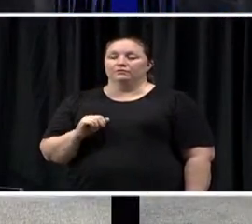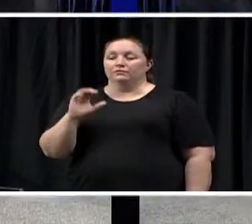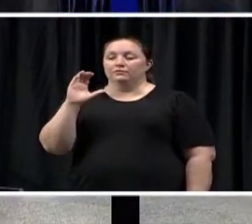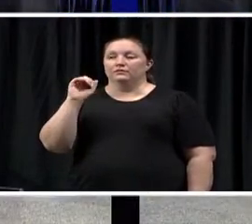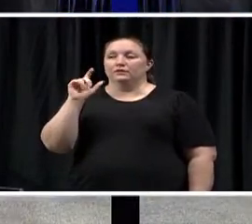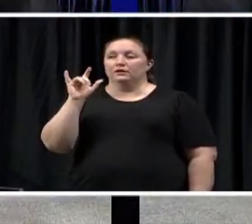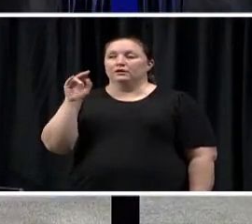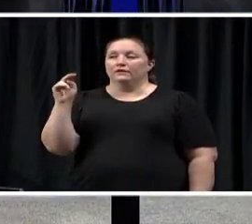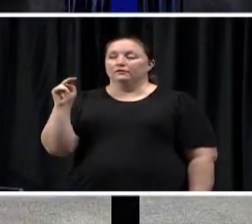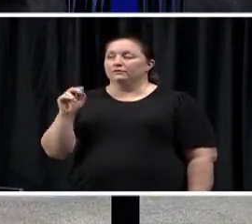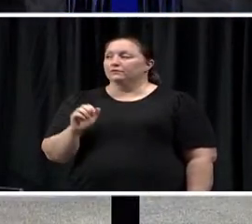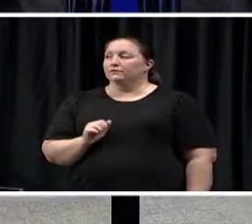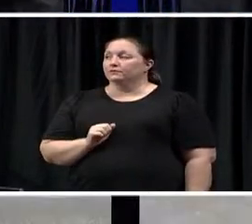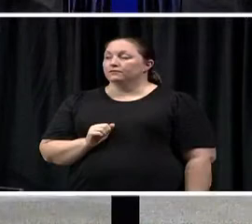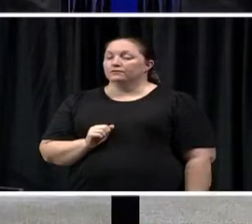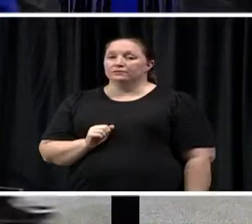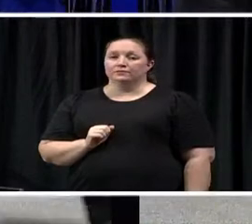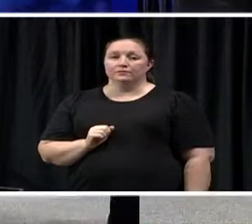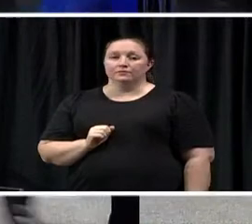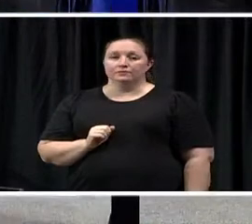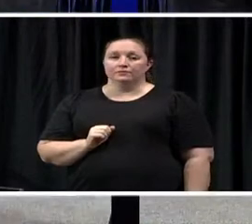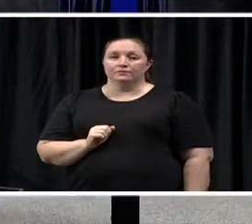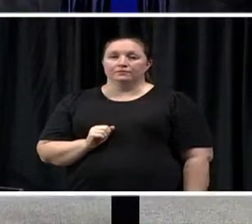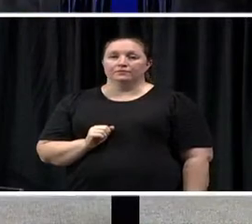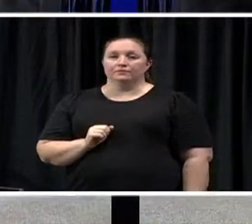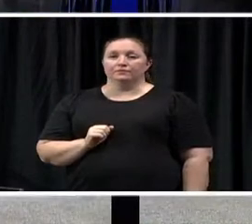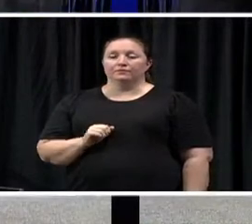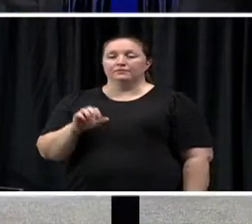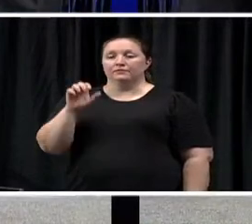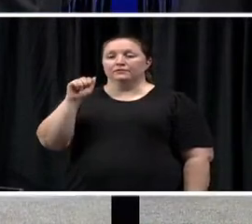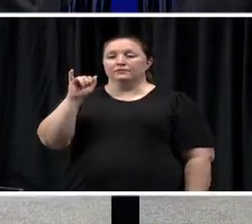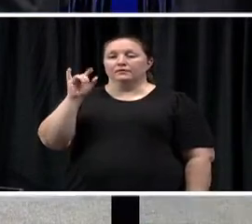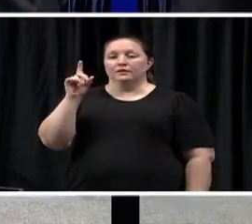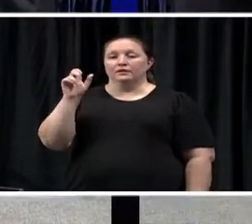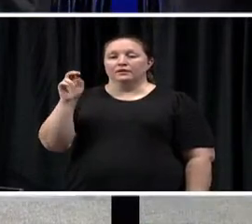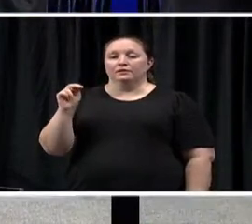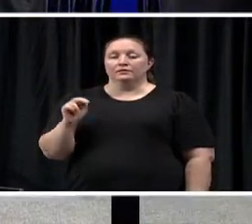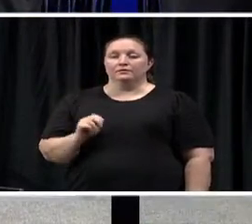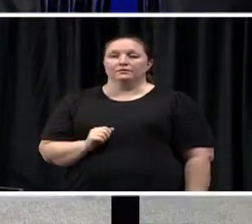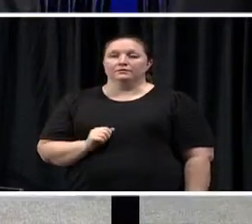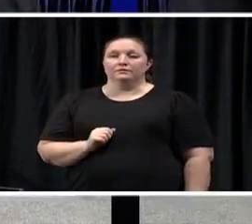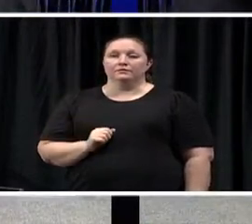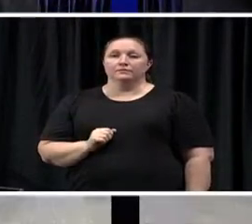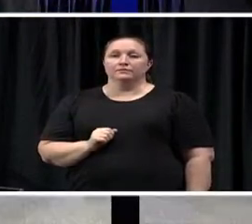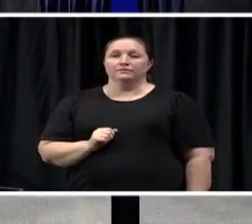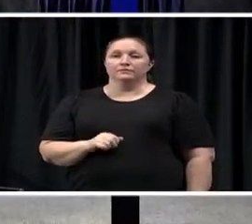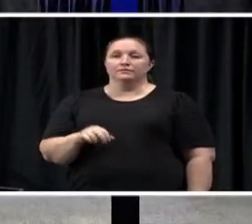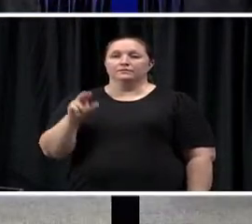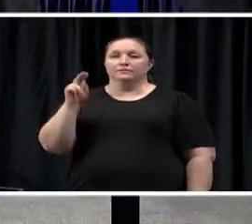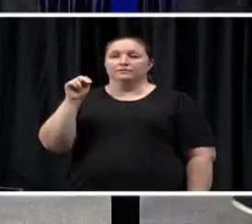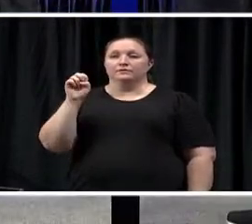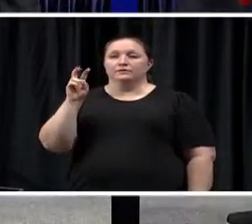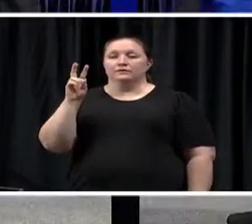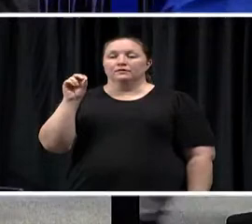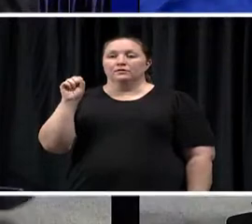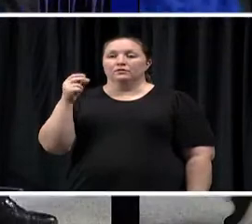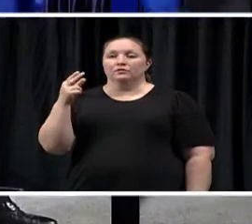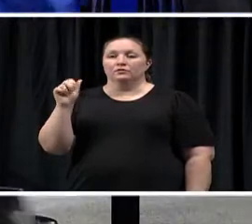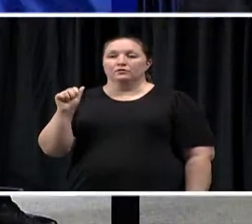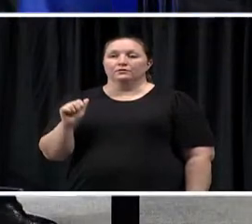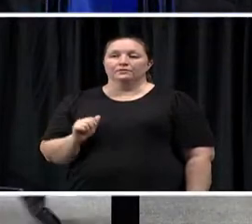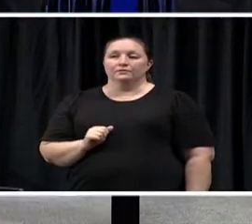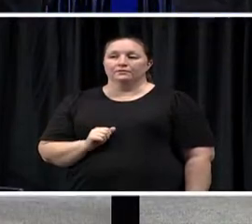Calvin Stanley Sharpie Jr. Aiden Parker Smith. Neboja Simic